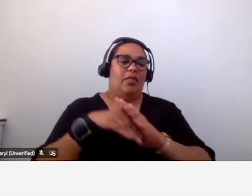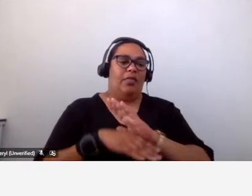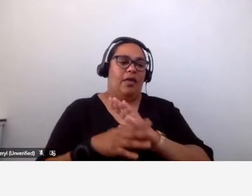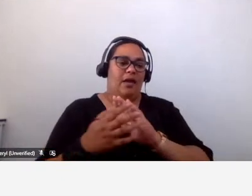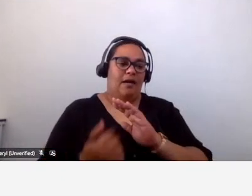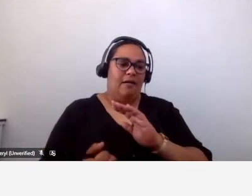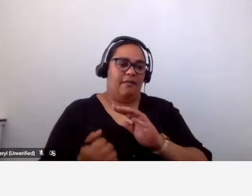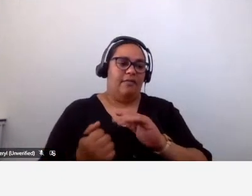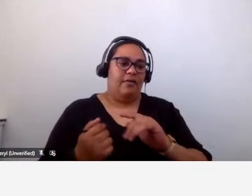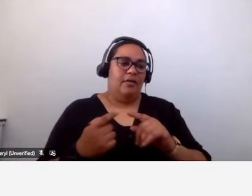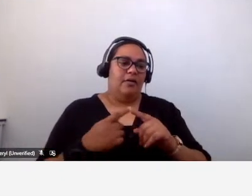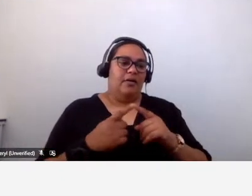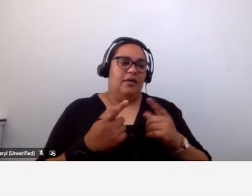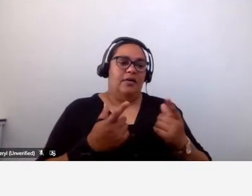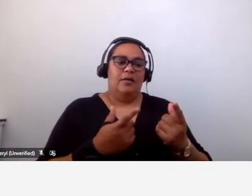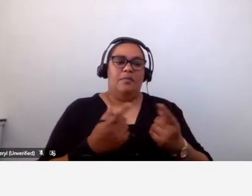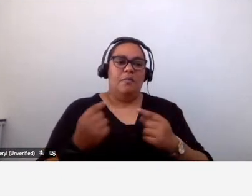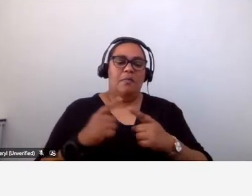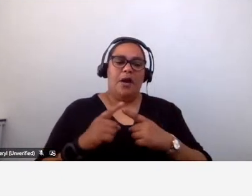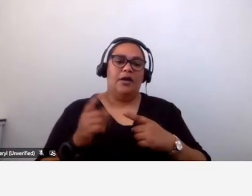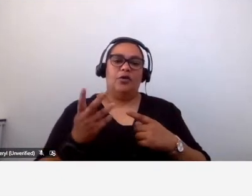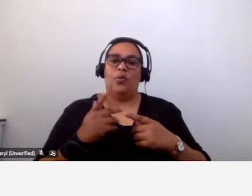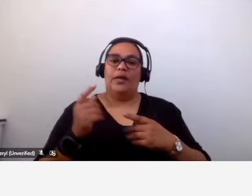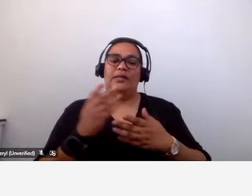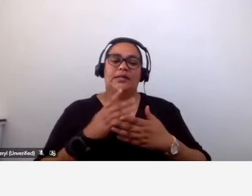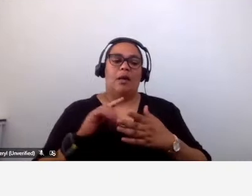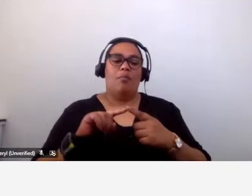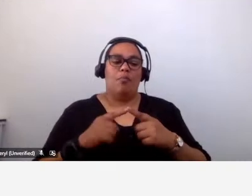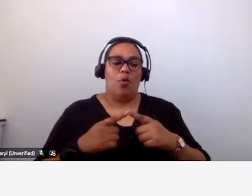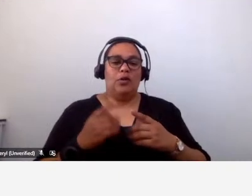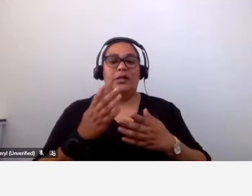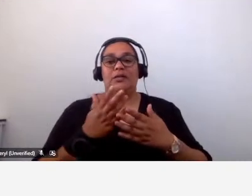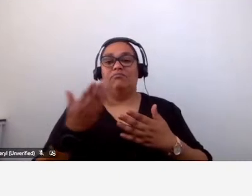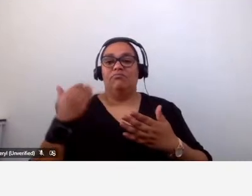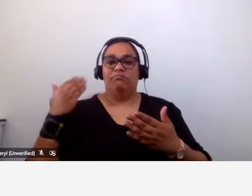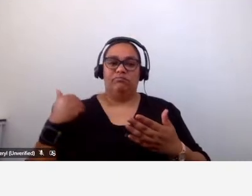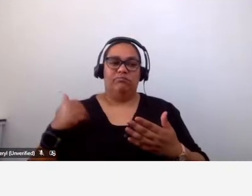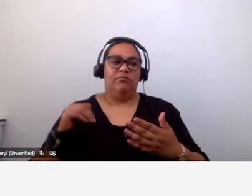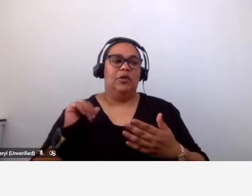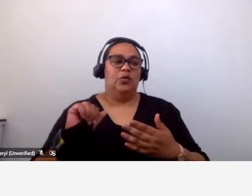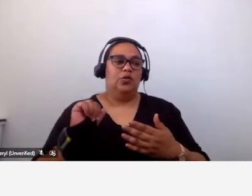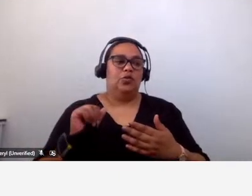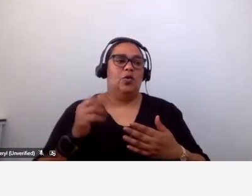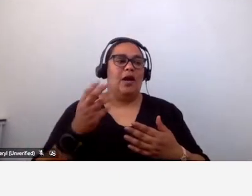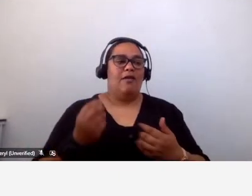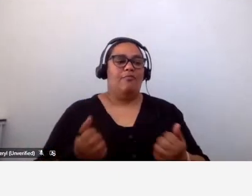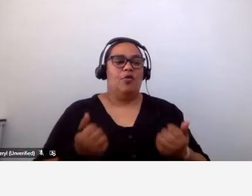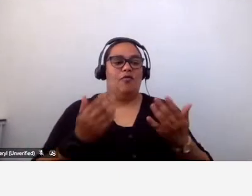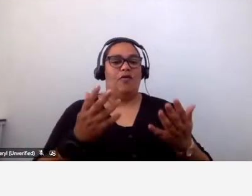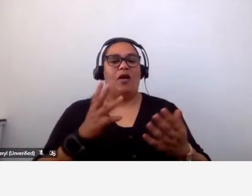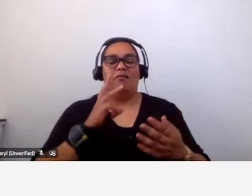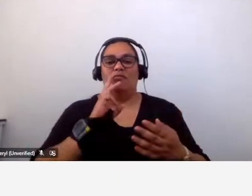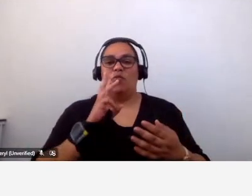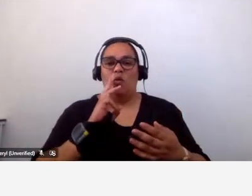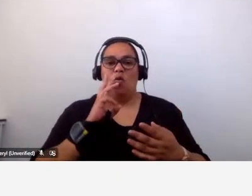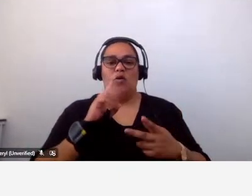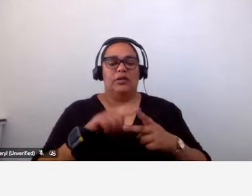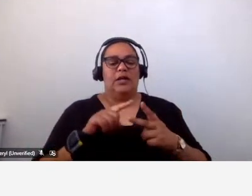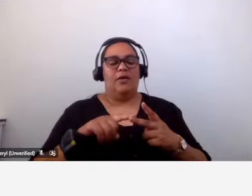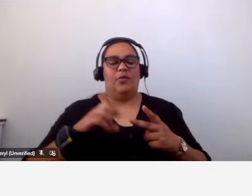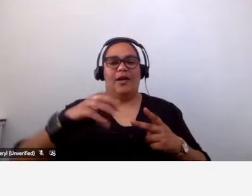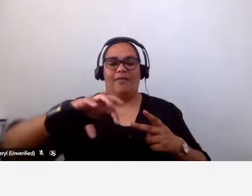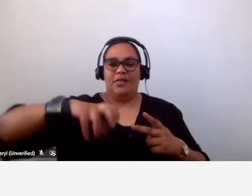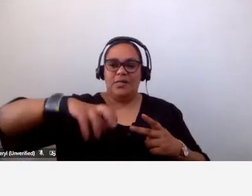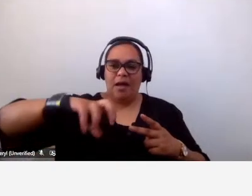the city of Cape Town, which at some point in time, some time ago, and then provided water, there were some